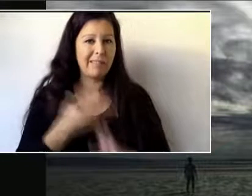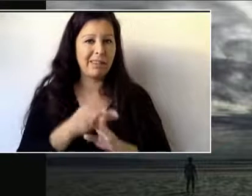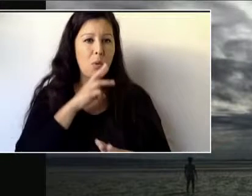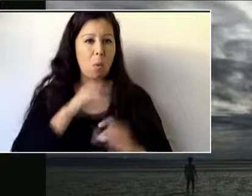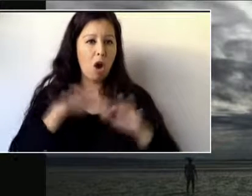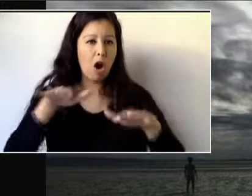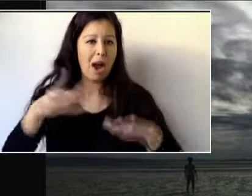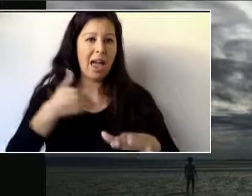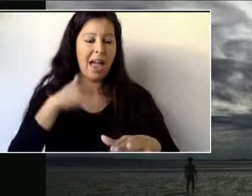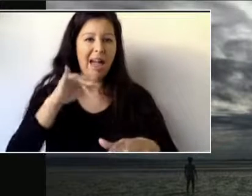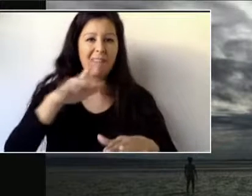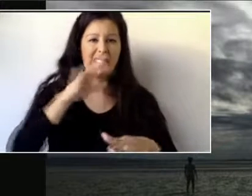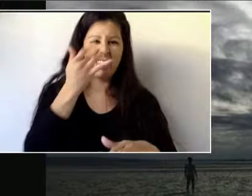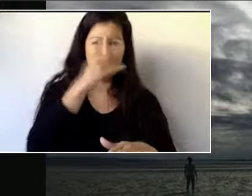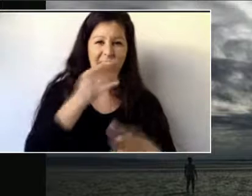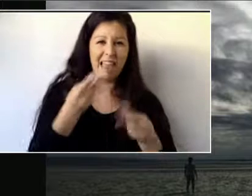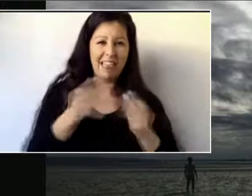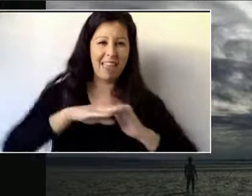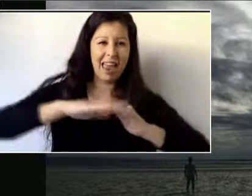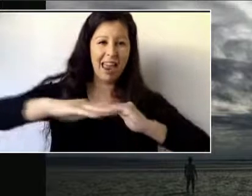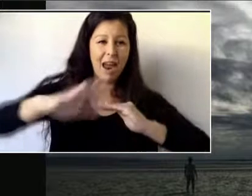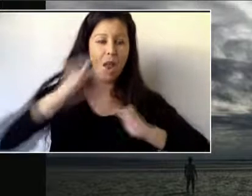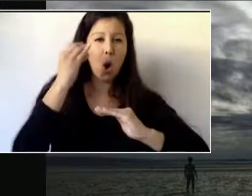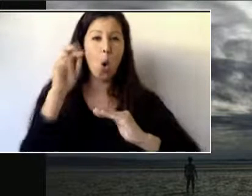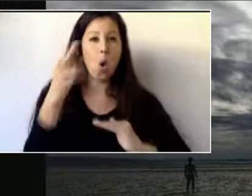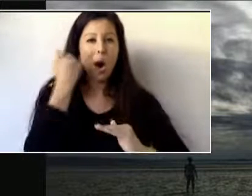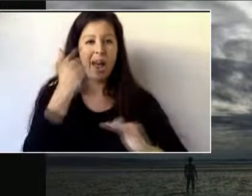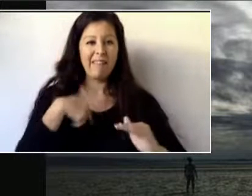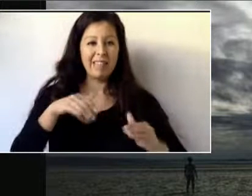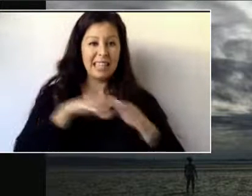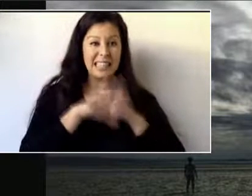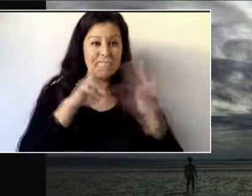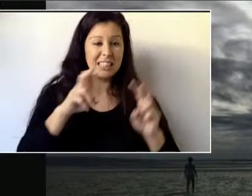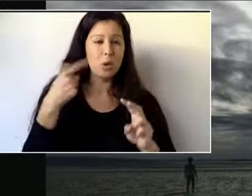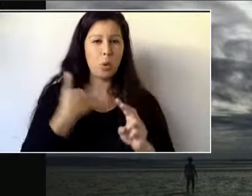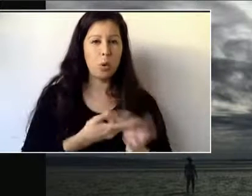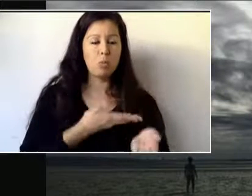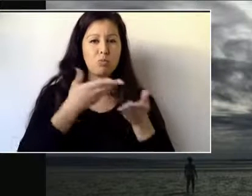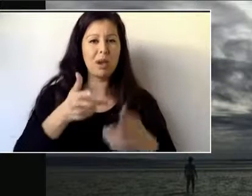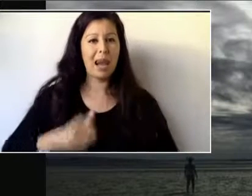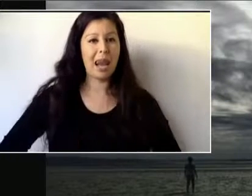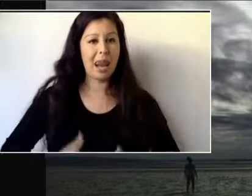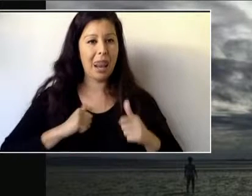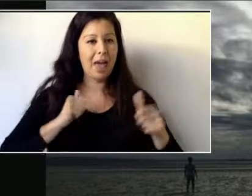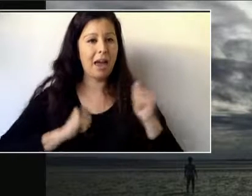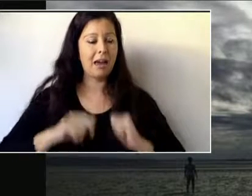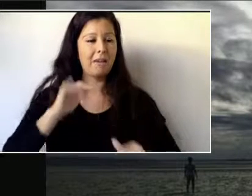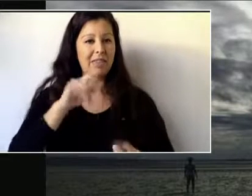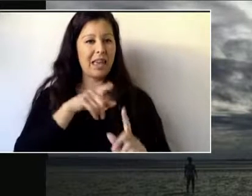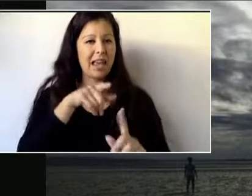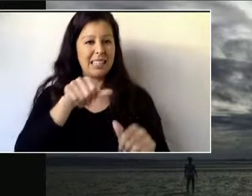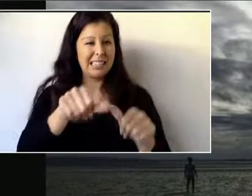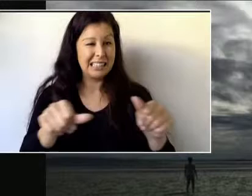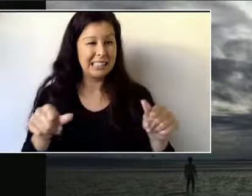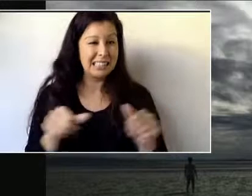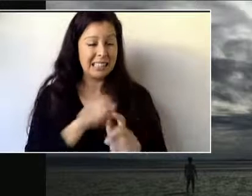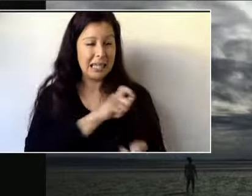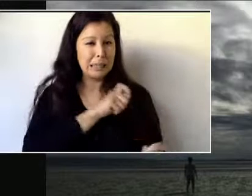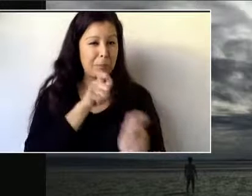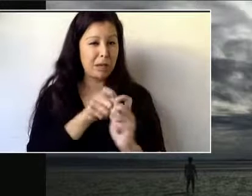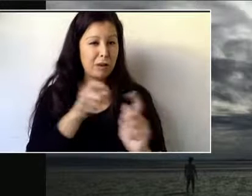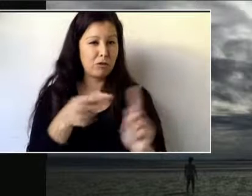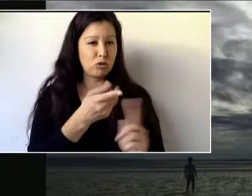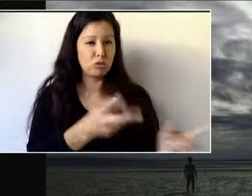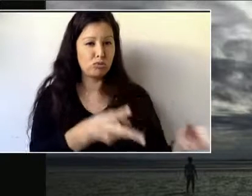that had intertidal mudflats, or if you had accessibility issues. This way we can bring live performance that's site specific into